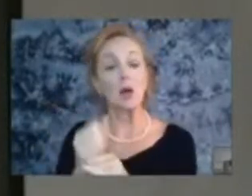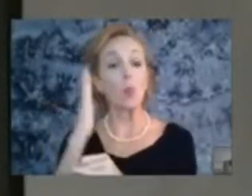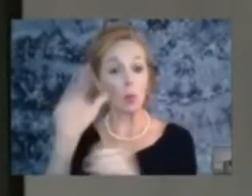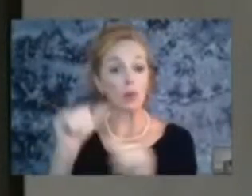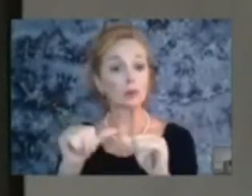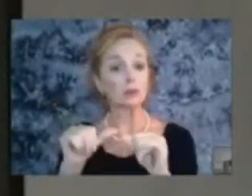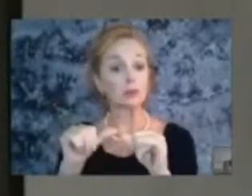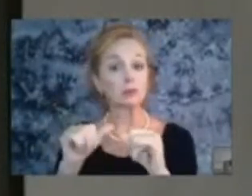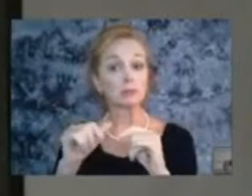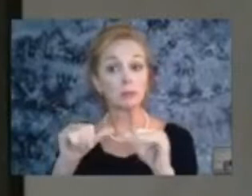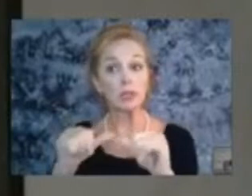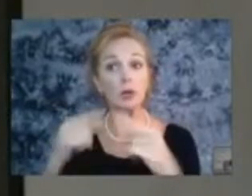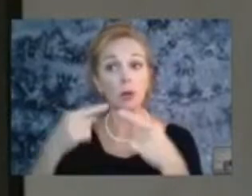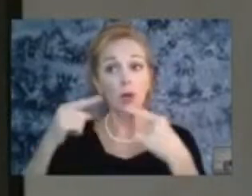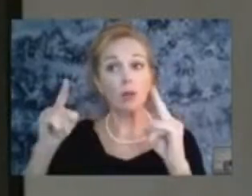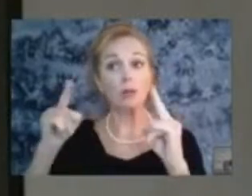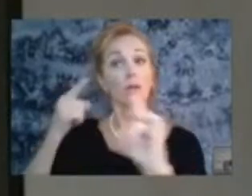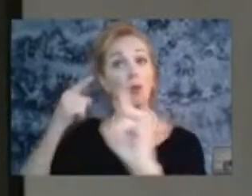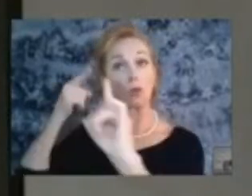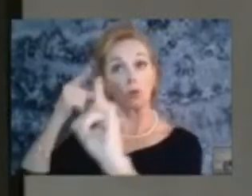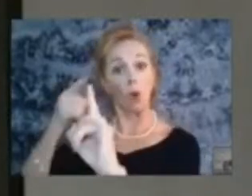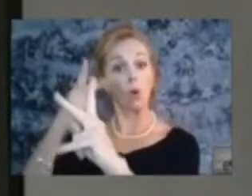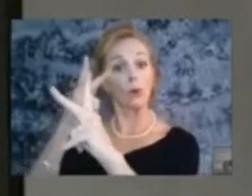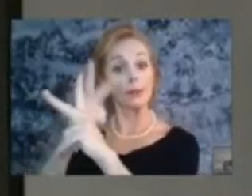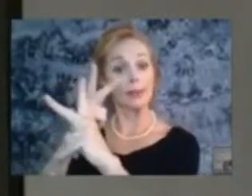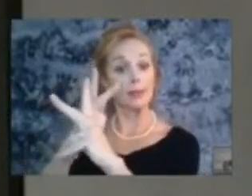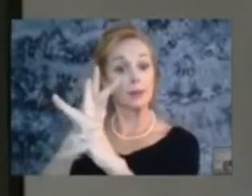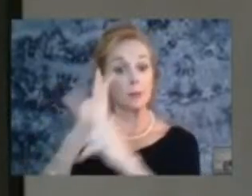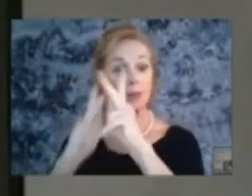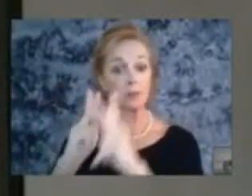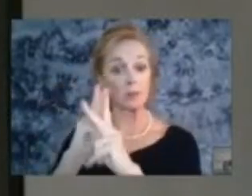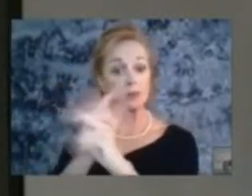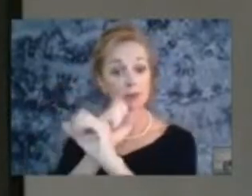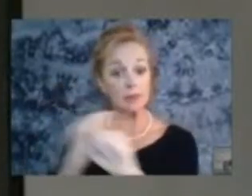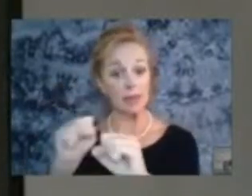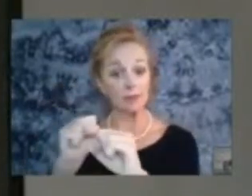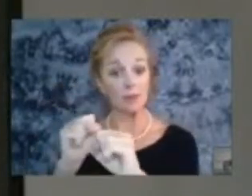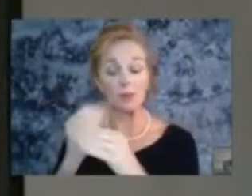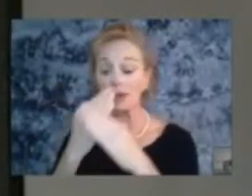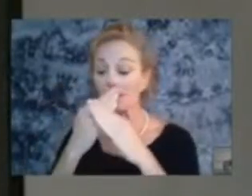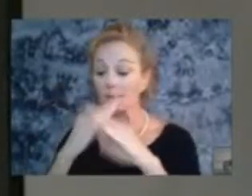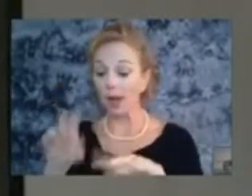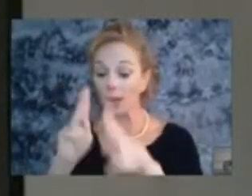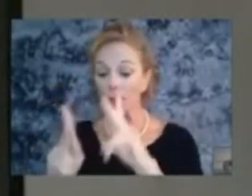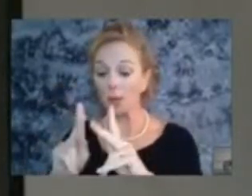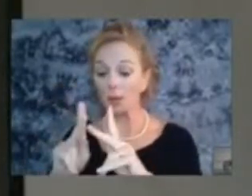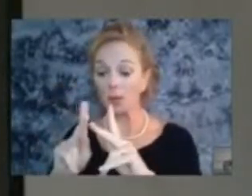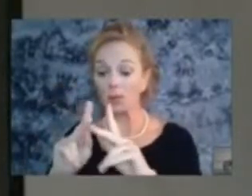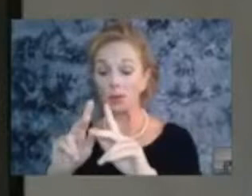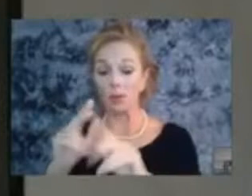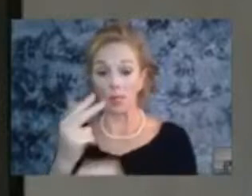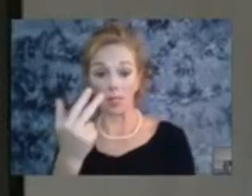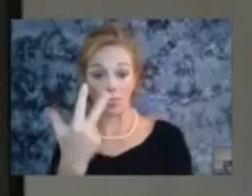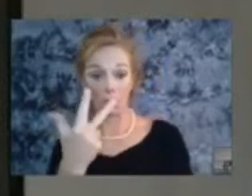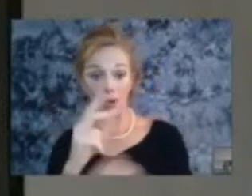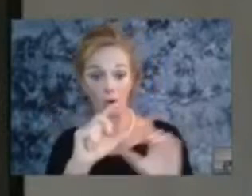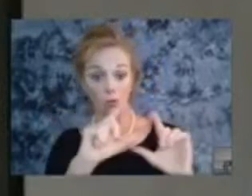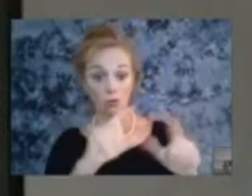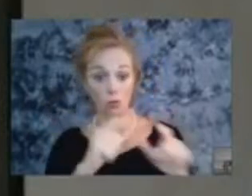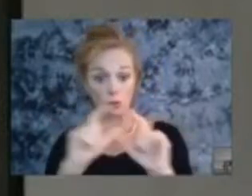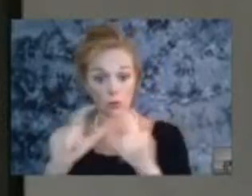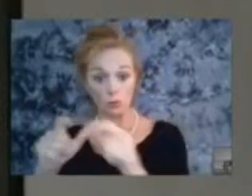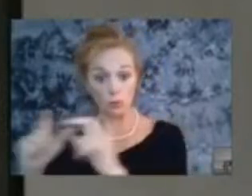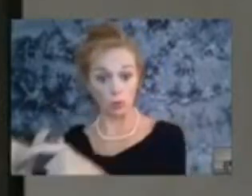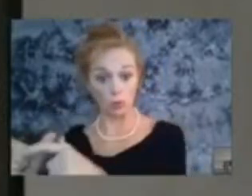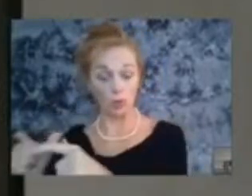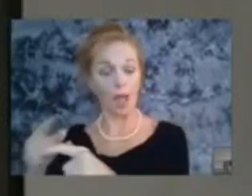goals of keeping folks safe because we have divided people up into 3 groups. And I think that the precautions